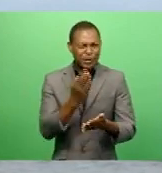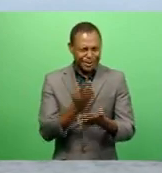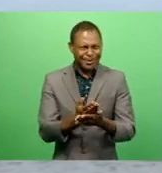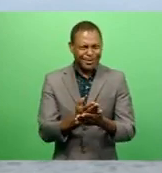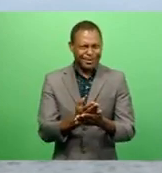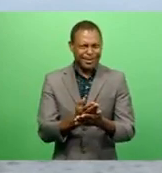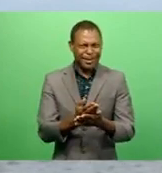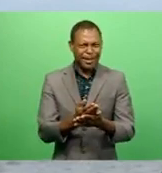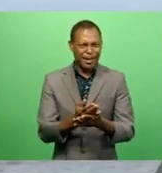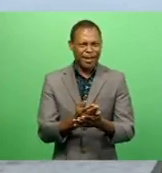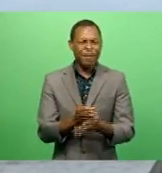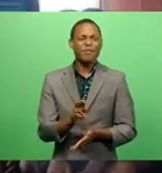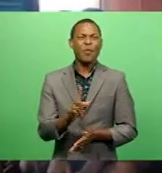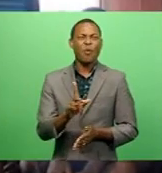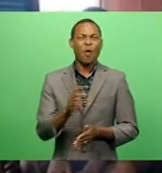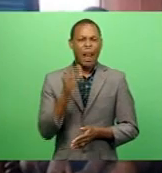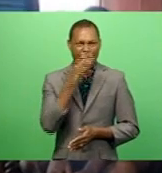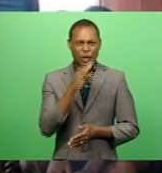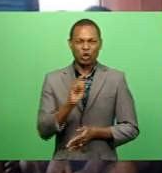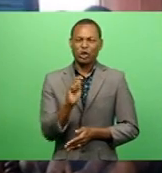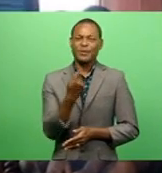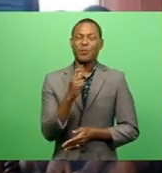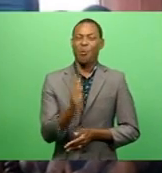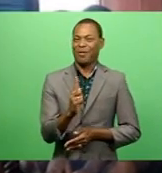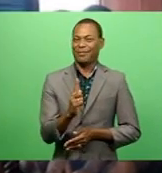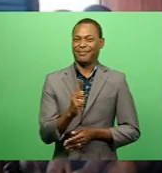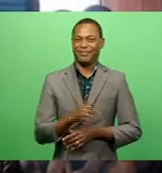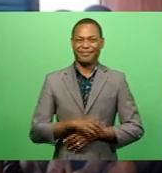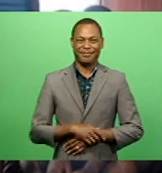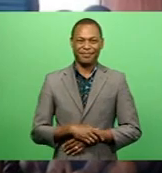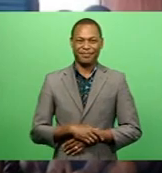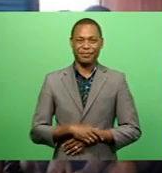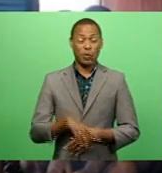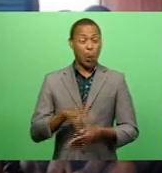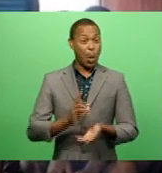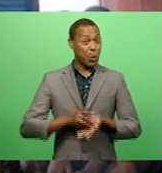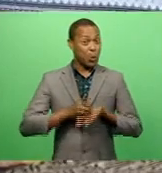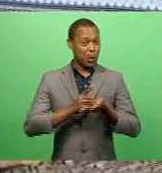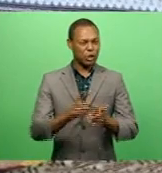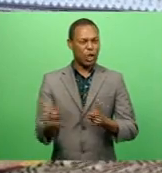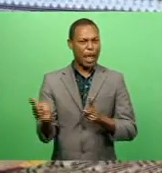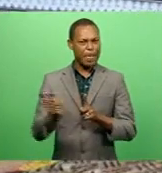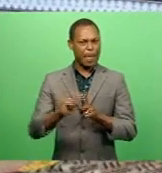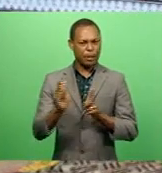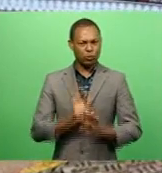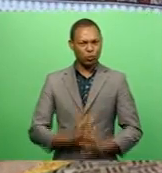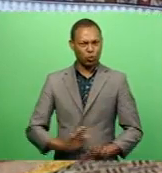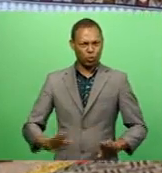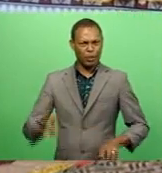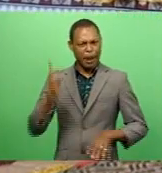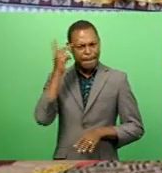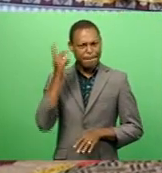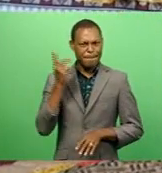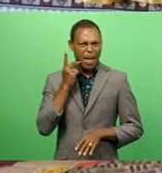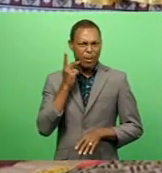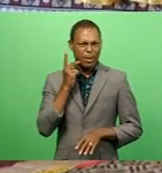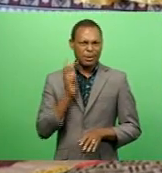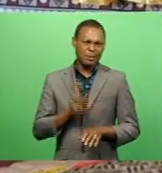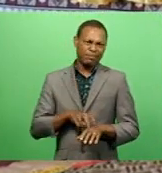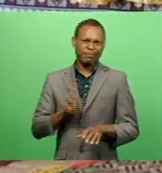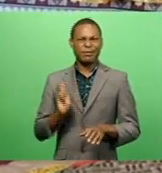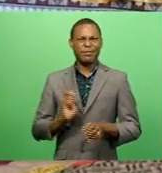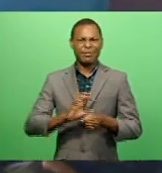their lunch for term 1. The donation was initially targeted for children whose parents were made redundant due